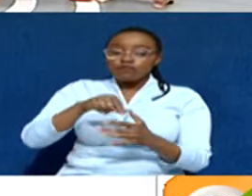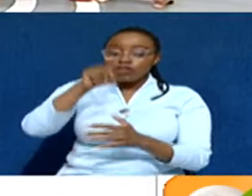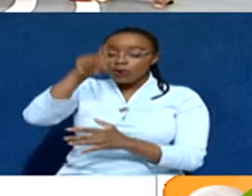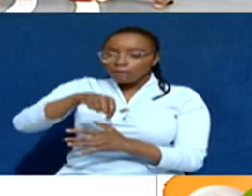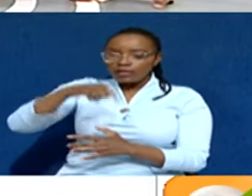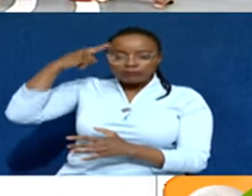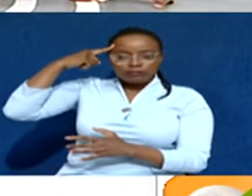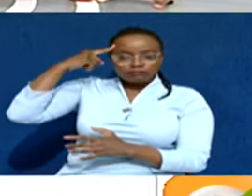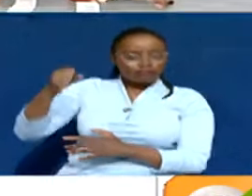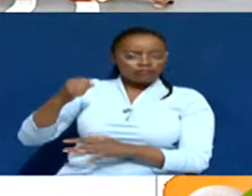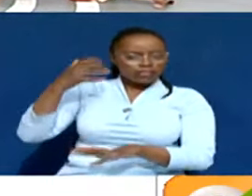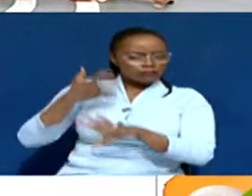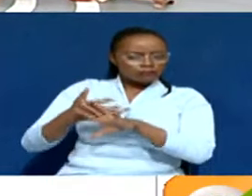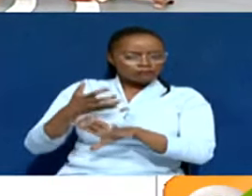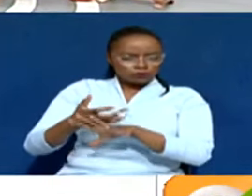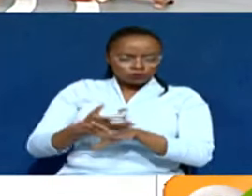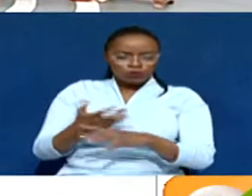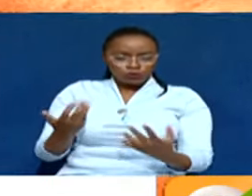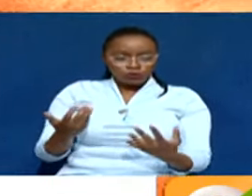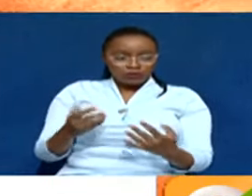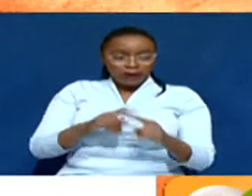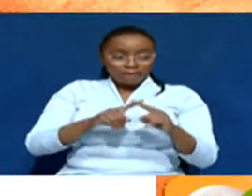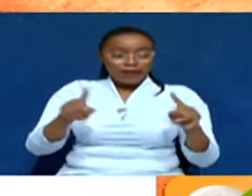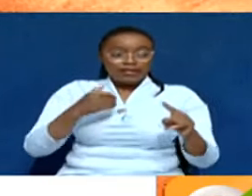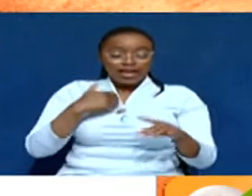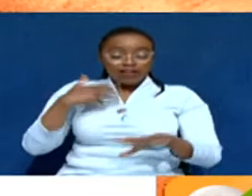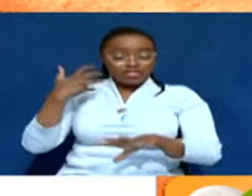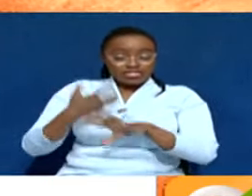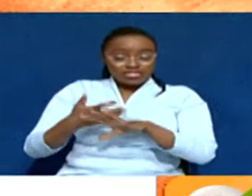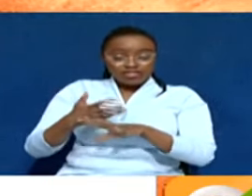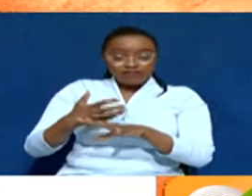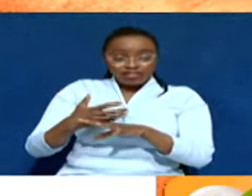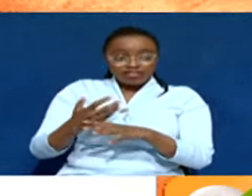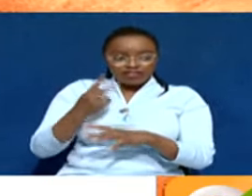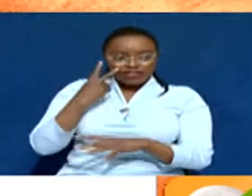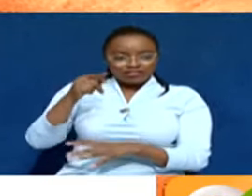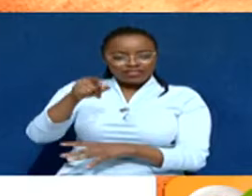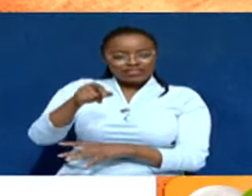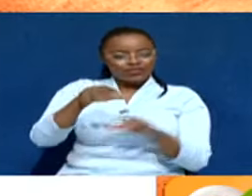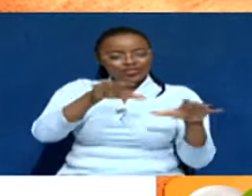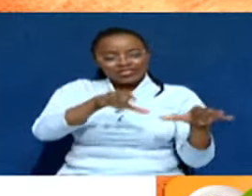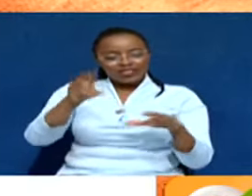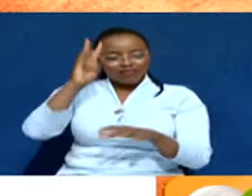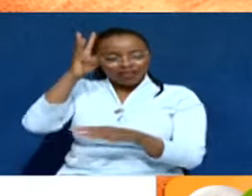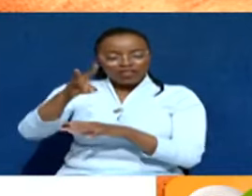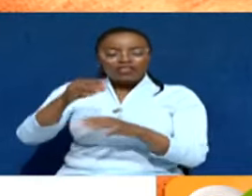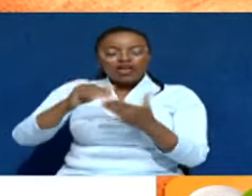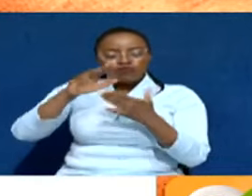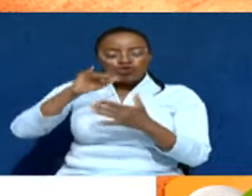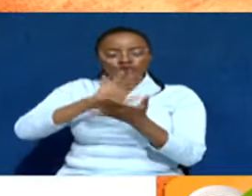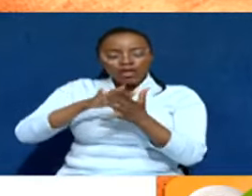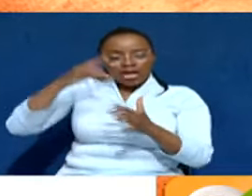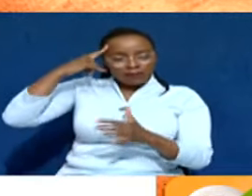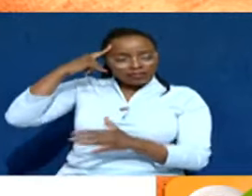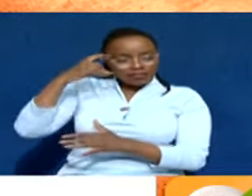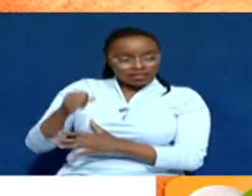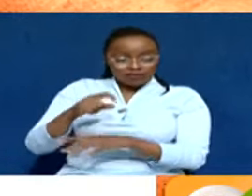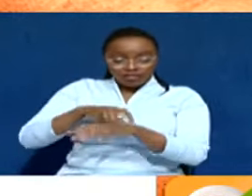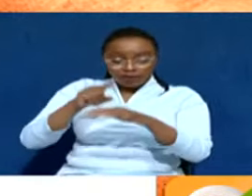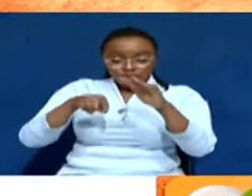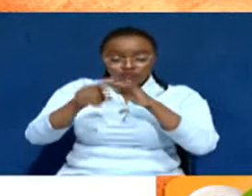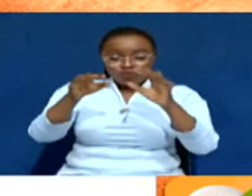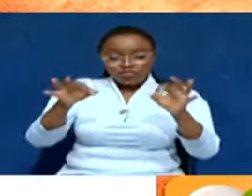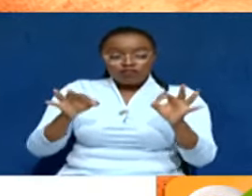lazima ukae ngumu. Yeah, lazima ukae ngumu, lakini kuna ile ngumu ukikaa, unaona wewe ndio unaumia. The more nakaa ngumu, because nilivumilia kwa hiyo